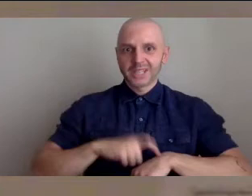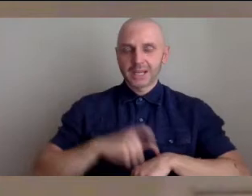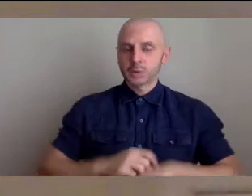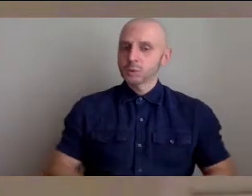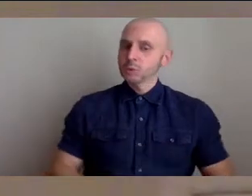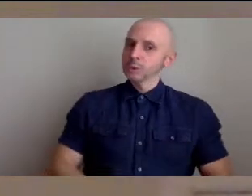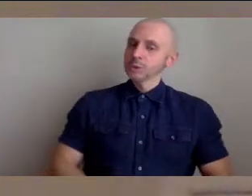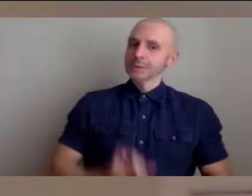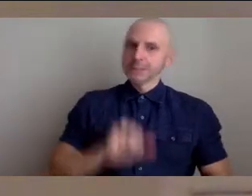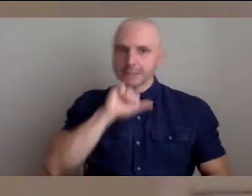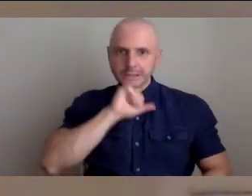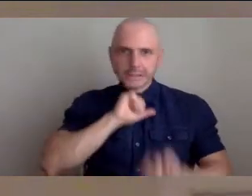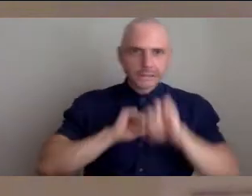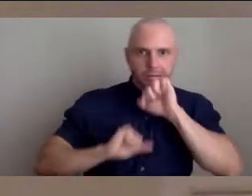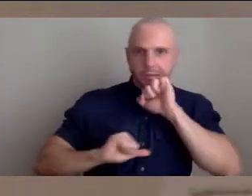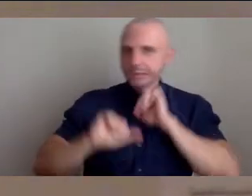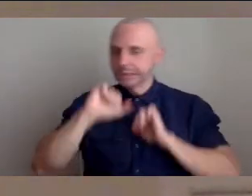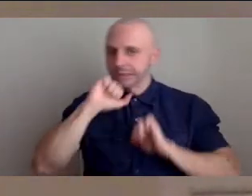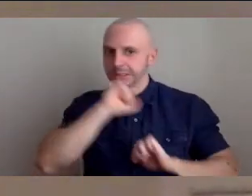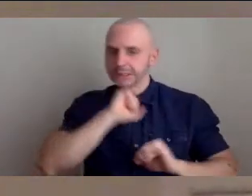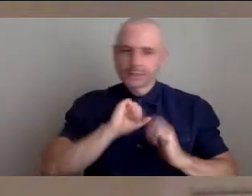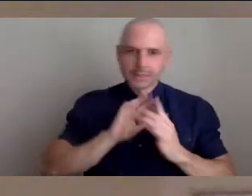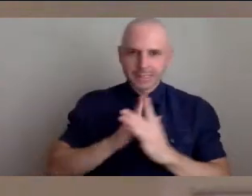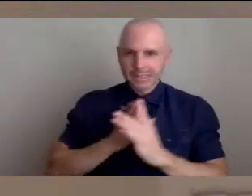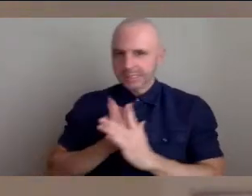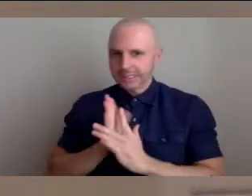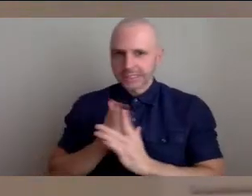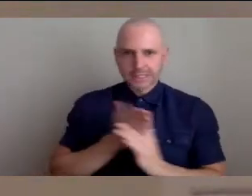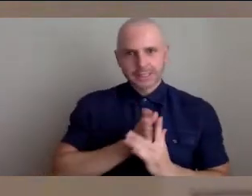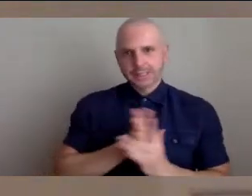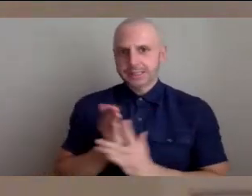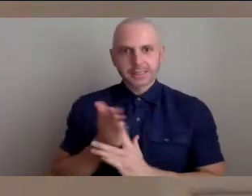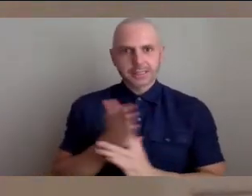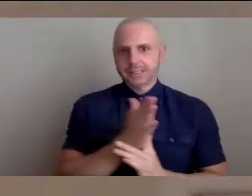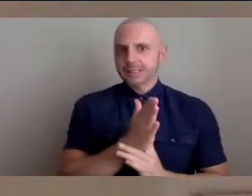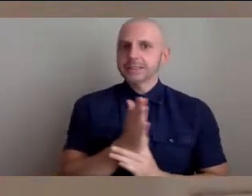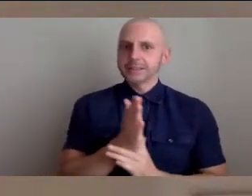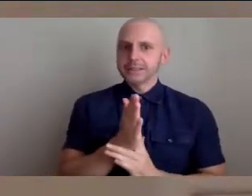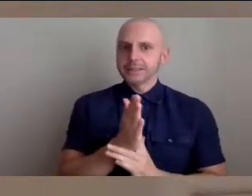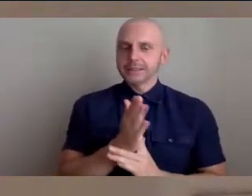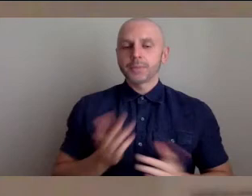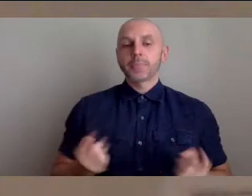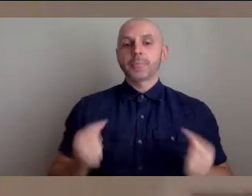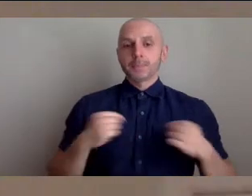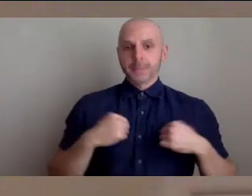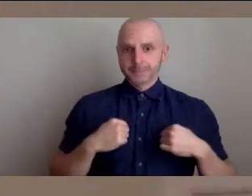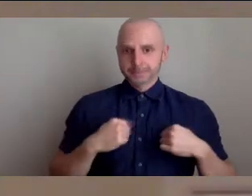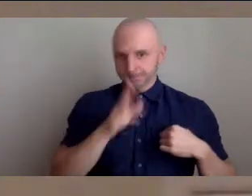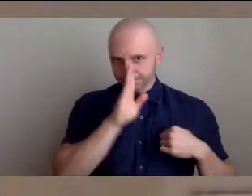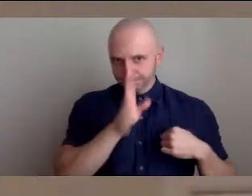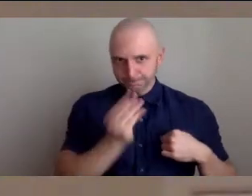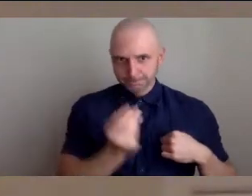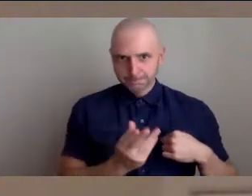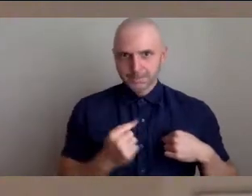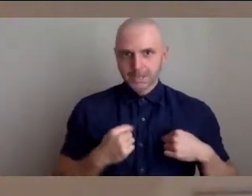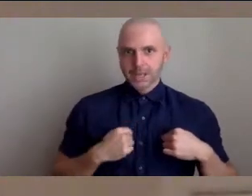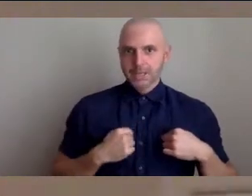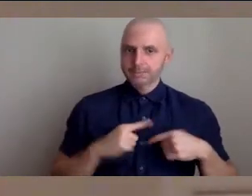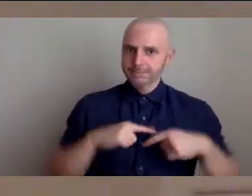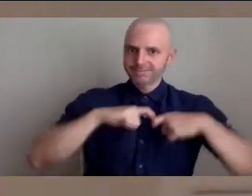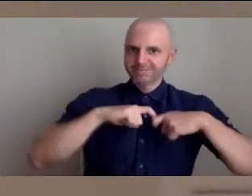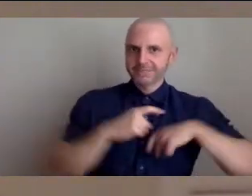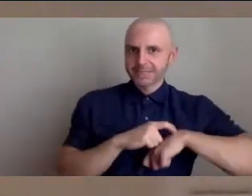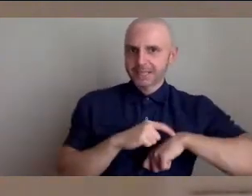through. And I just want to say that I'm really grateful, and I want to take a moment to thank our professors and our